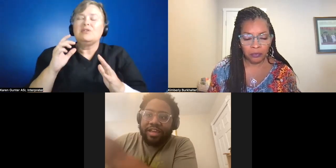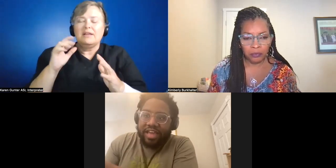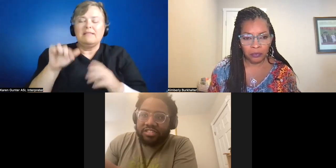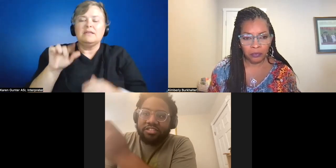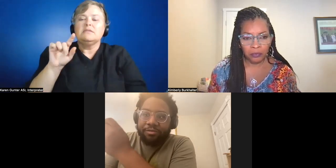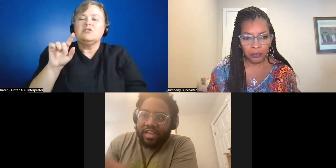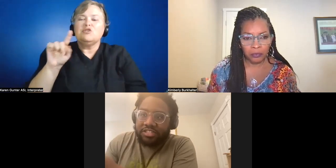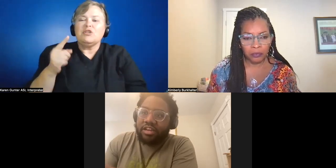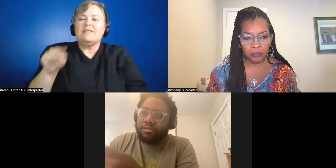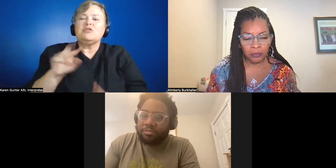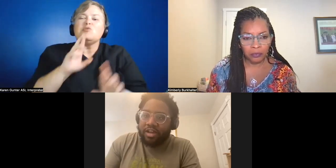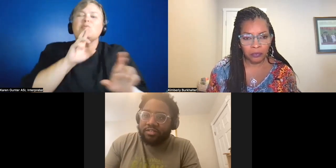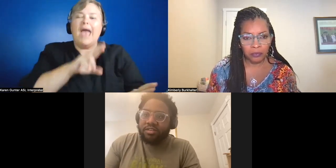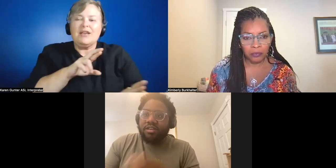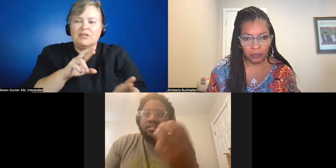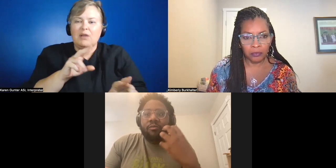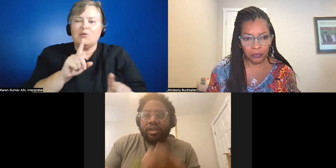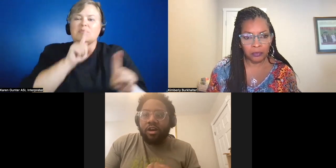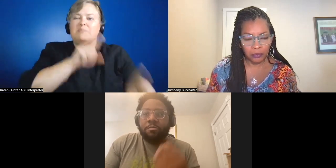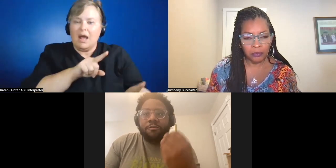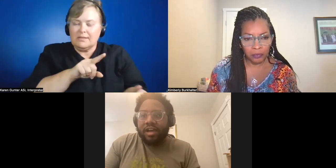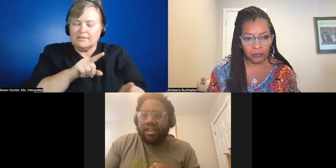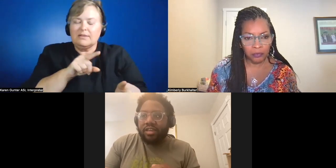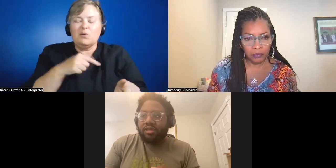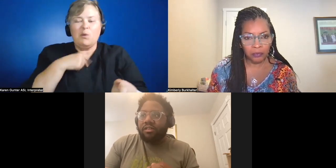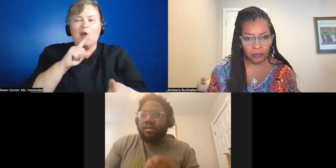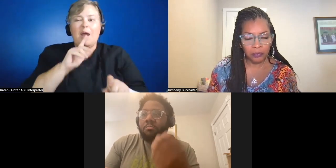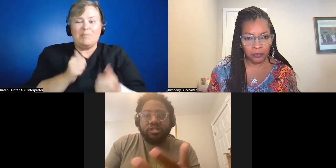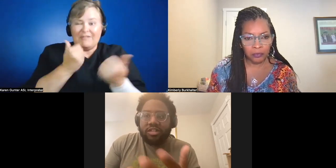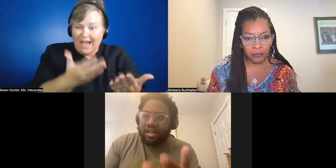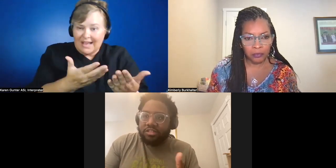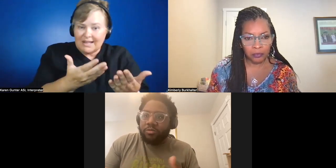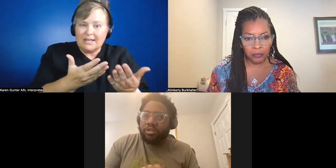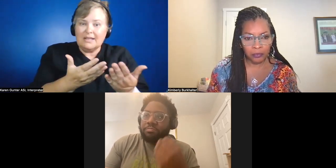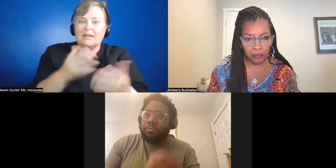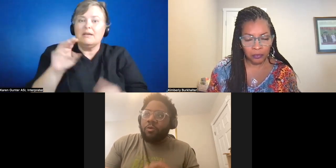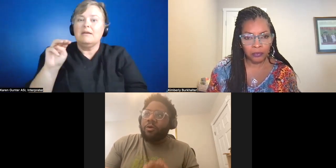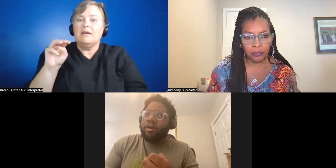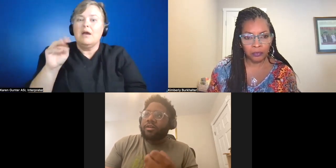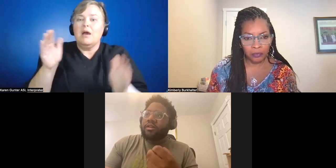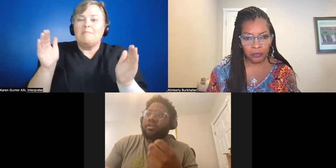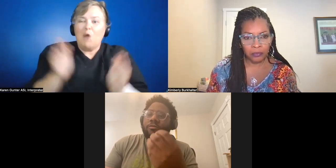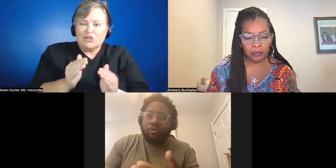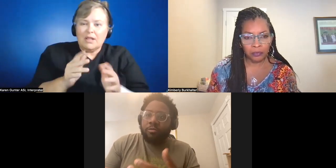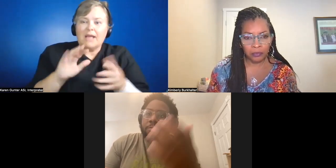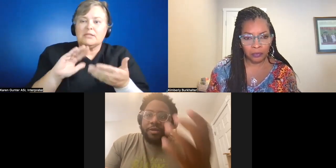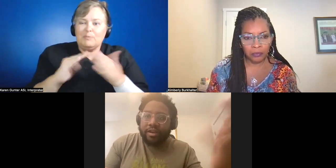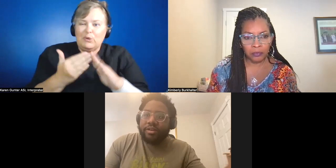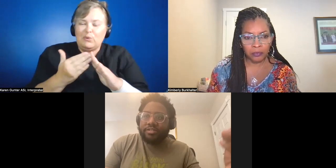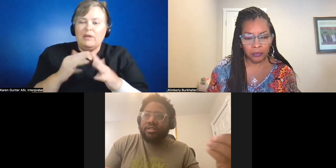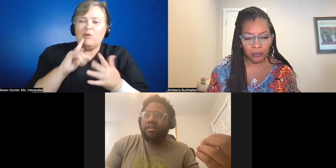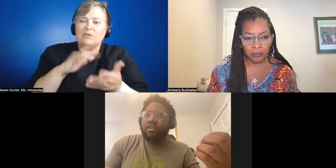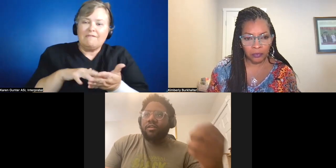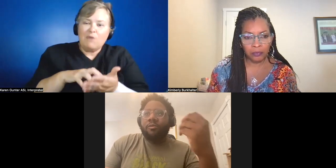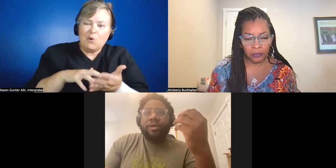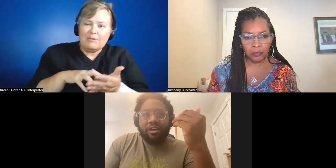a reactionary response, that we are providing marginalized communities, people who are, vulnerable and